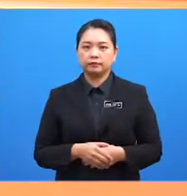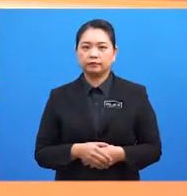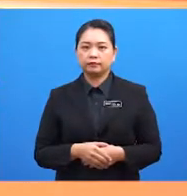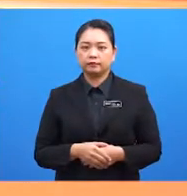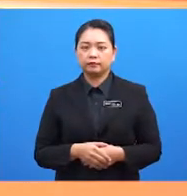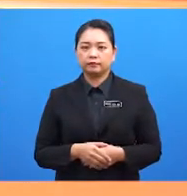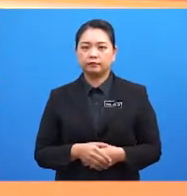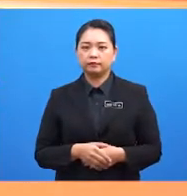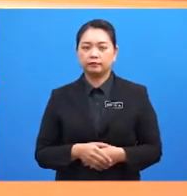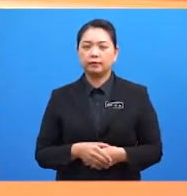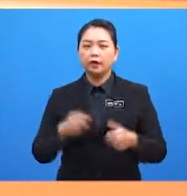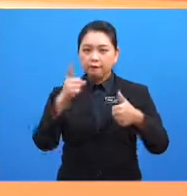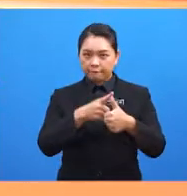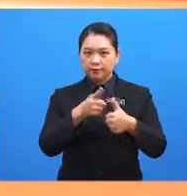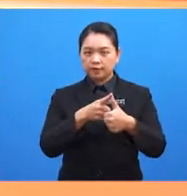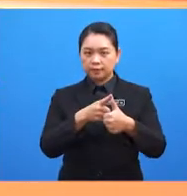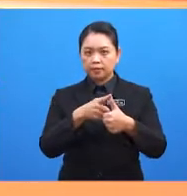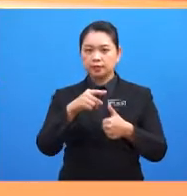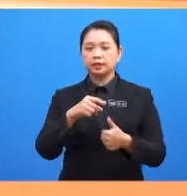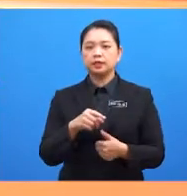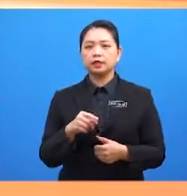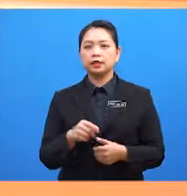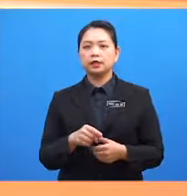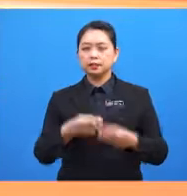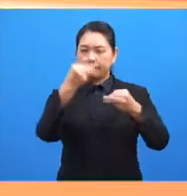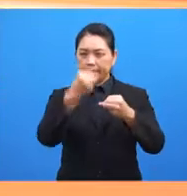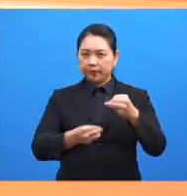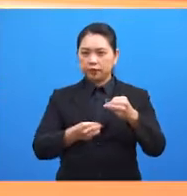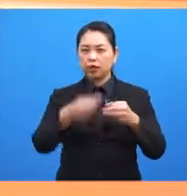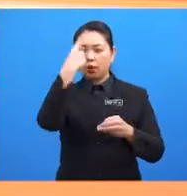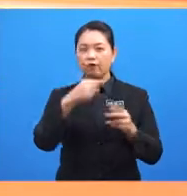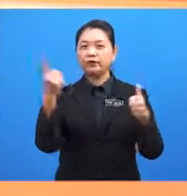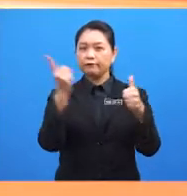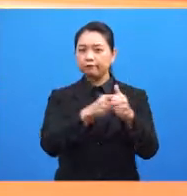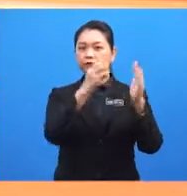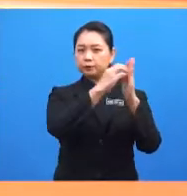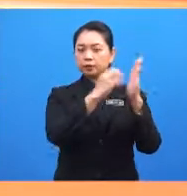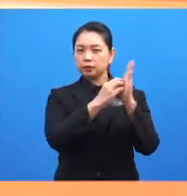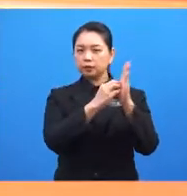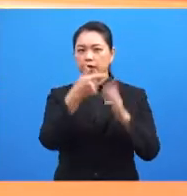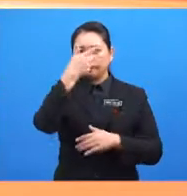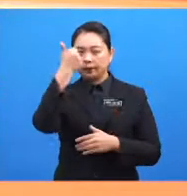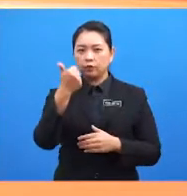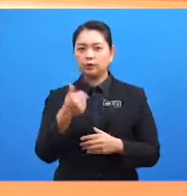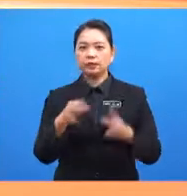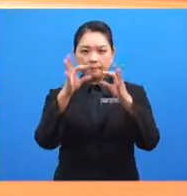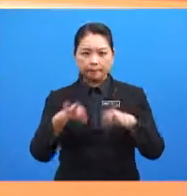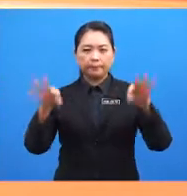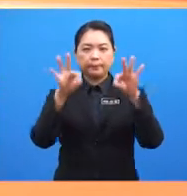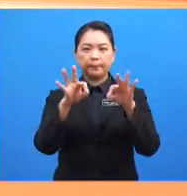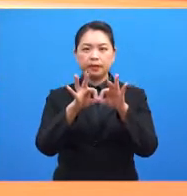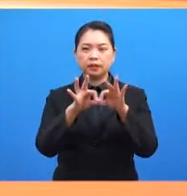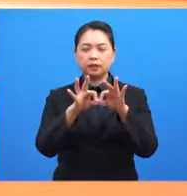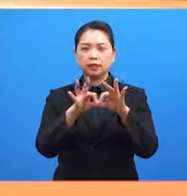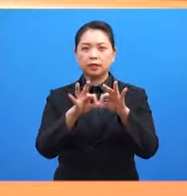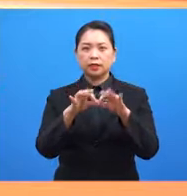Yes! First impression is a matching headline for this paragraph because the main idea of this text is related